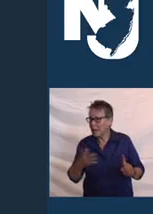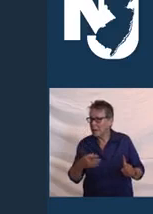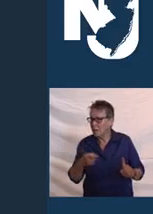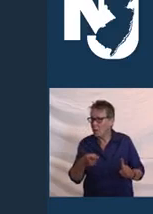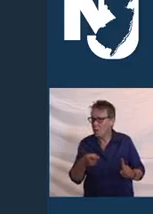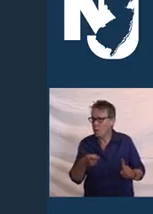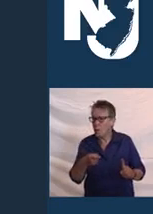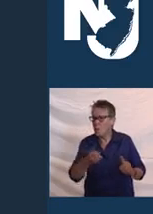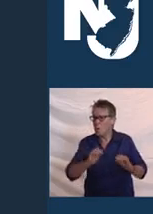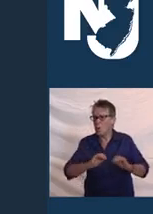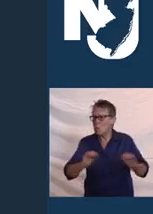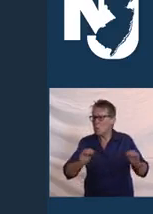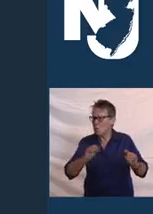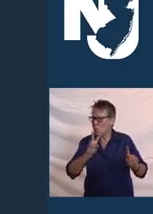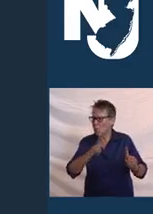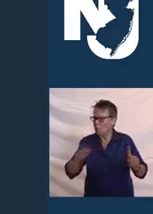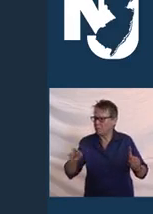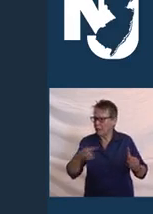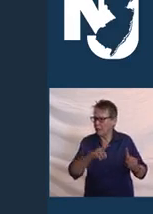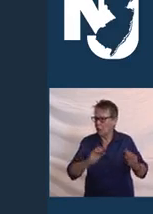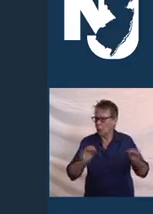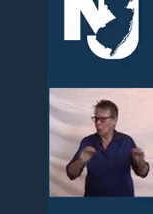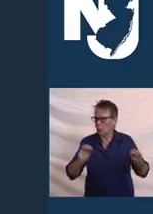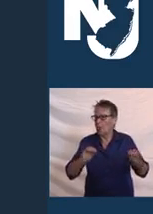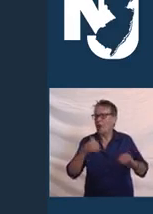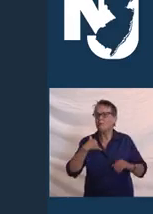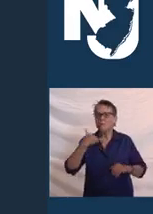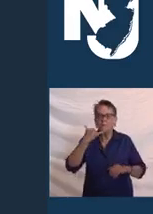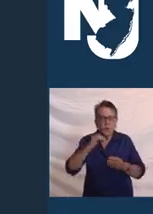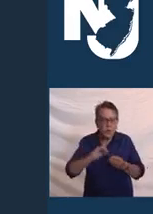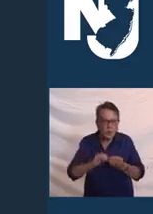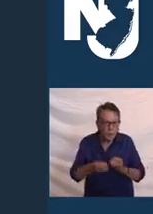phone number. Main line is